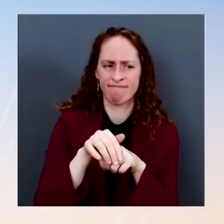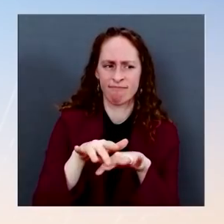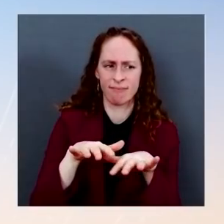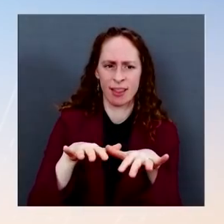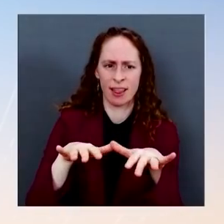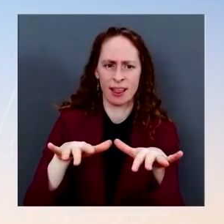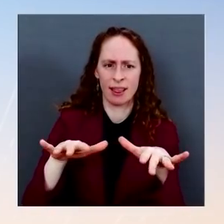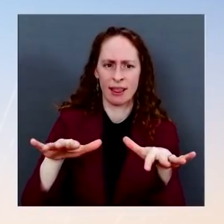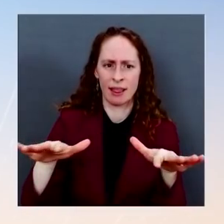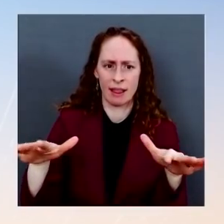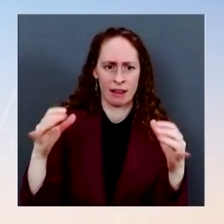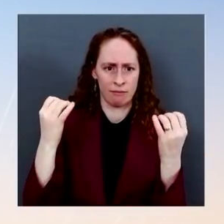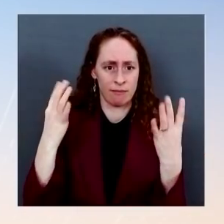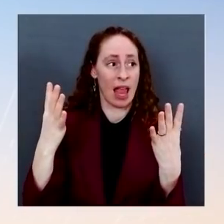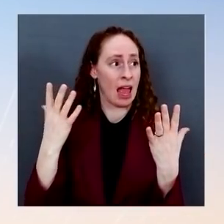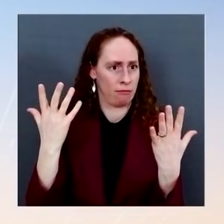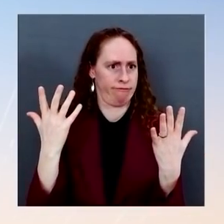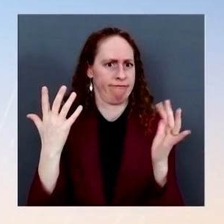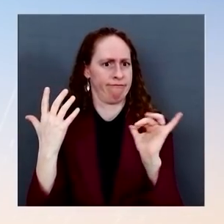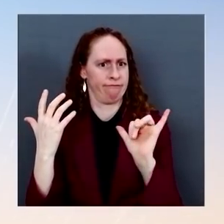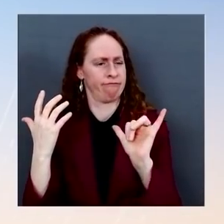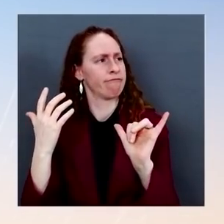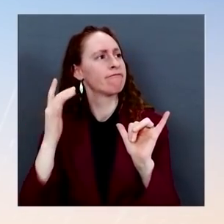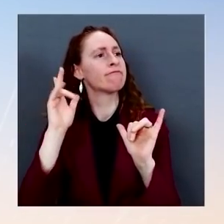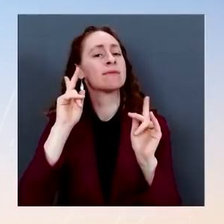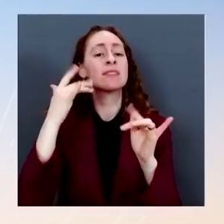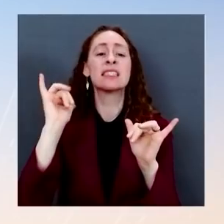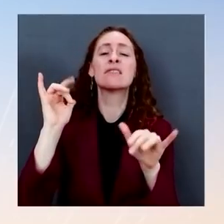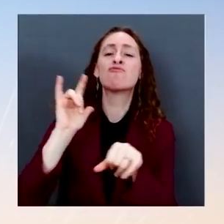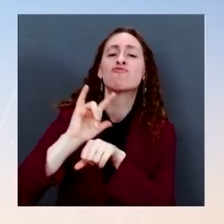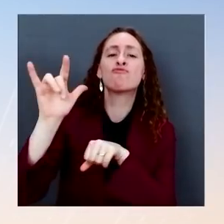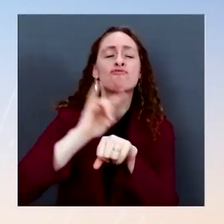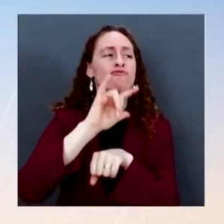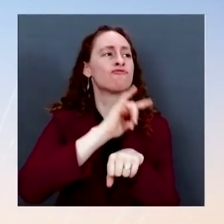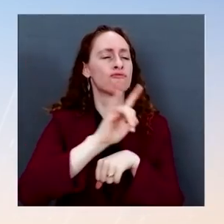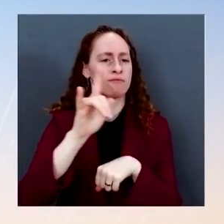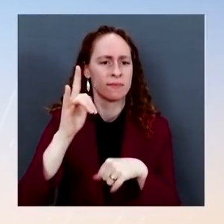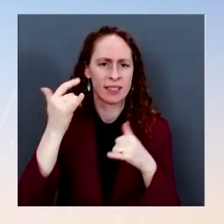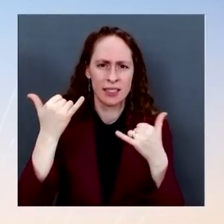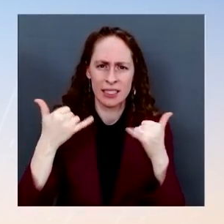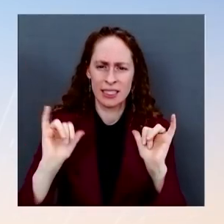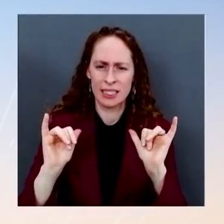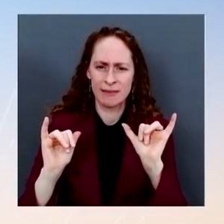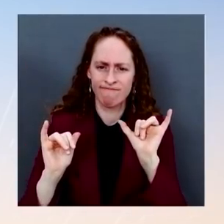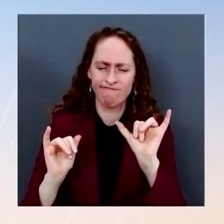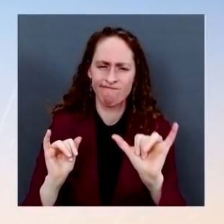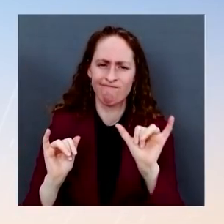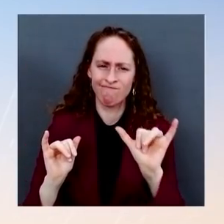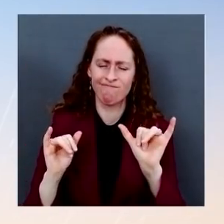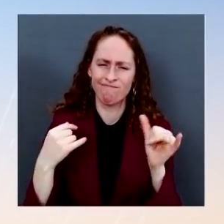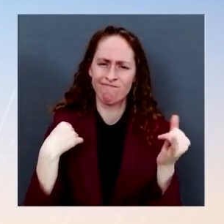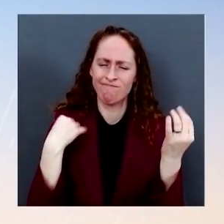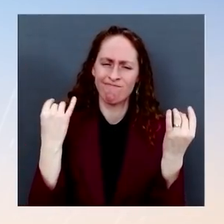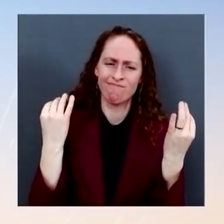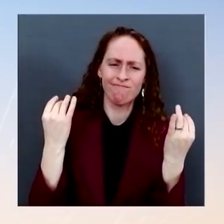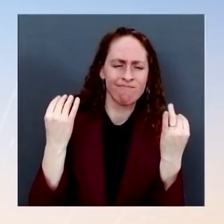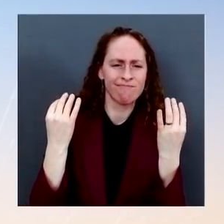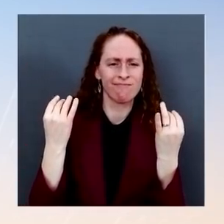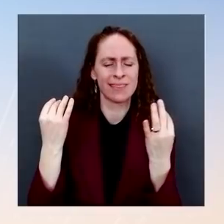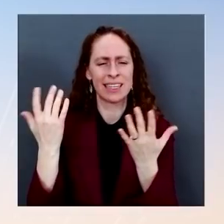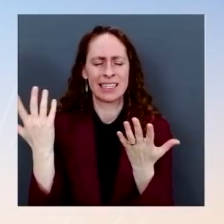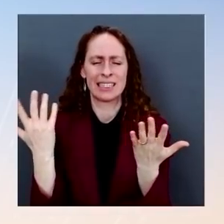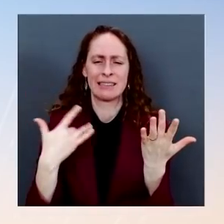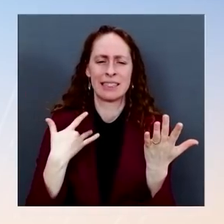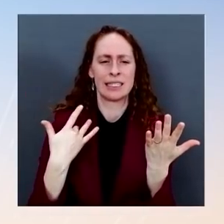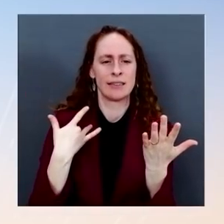The vice president also was saying that scientists were caught off guard by the variants, and then there's been pushback from the scientific community on